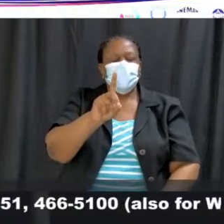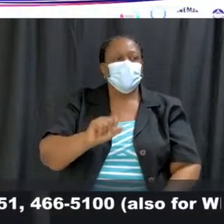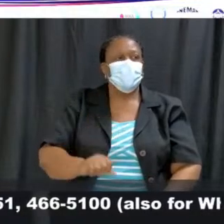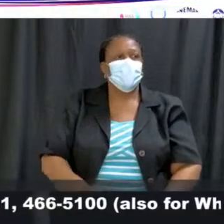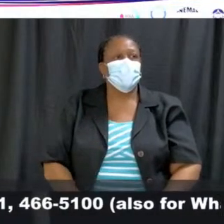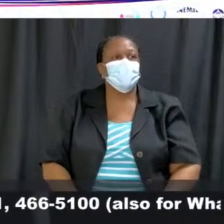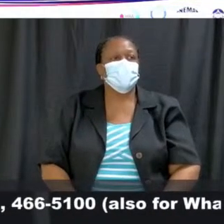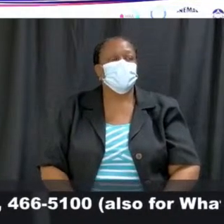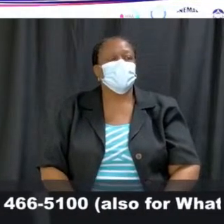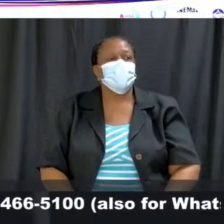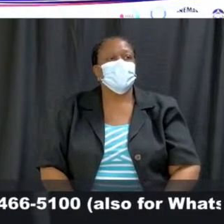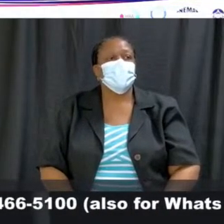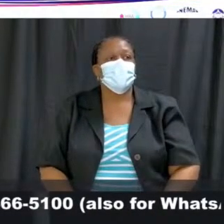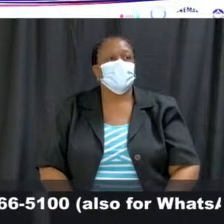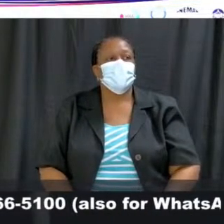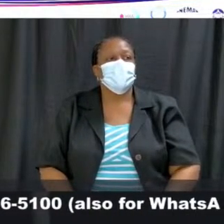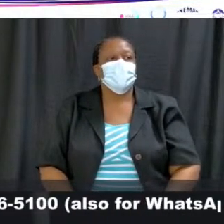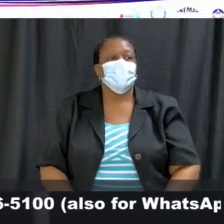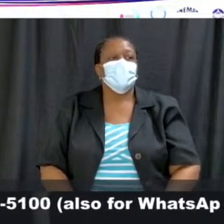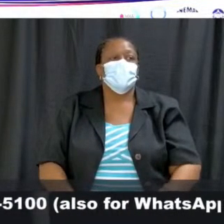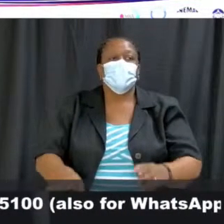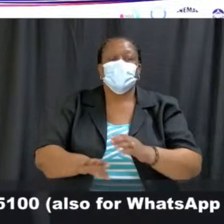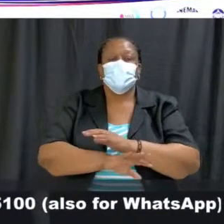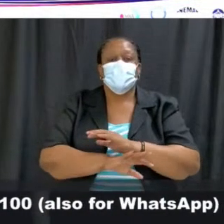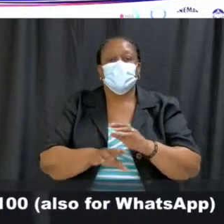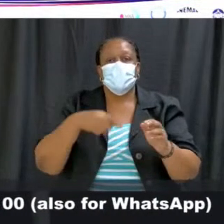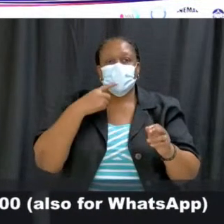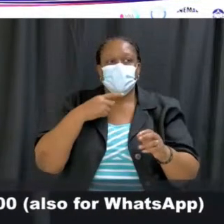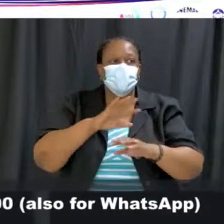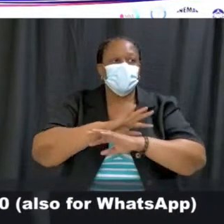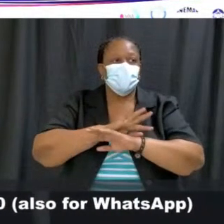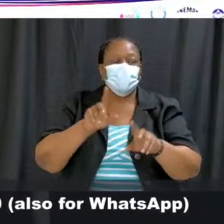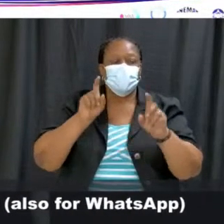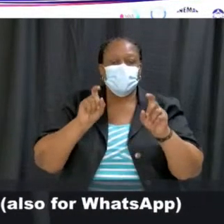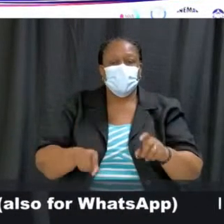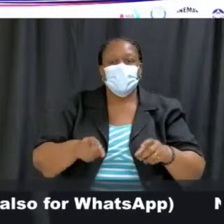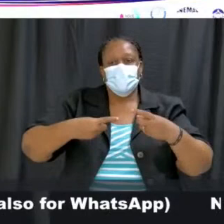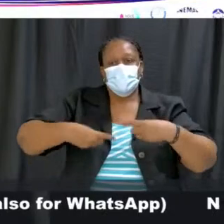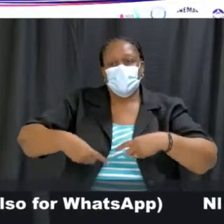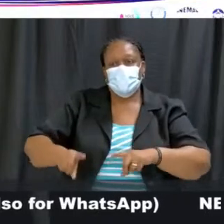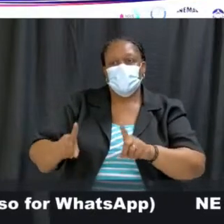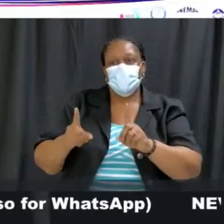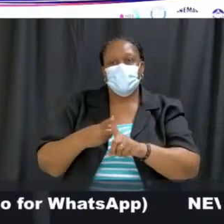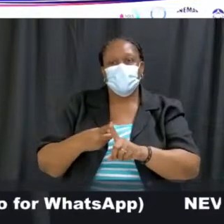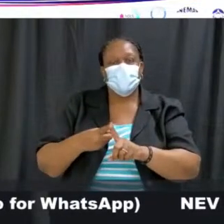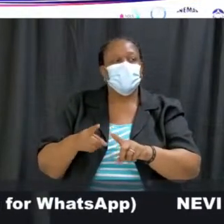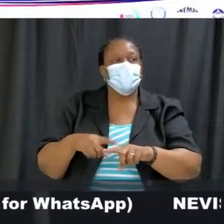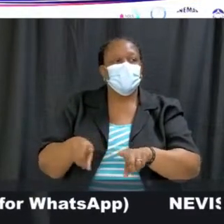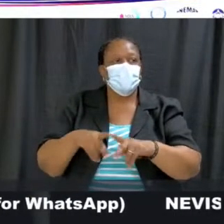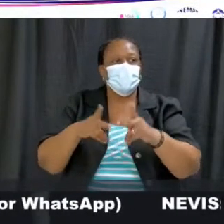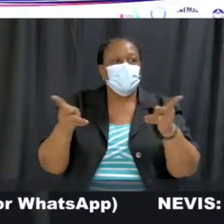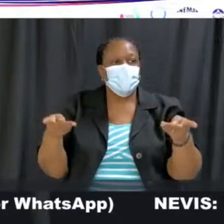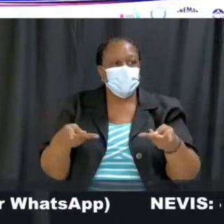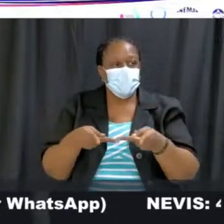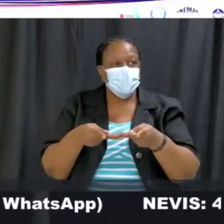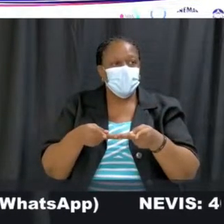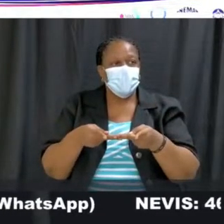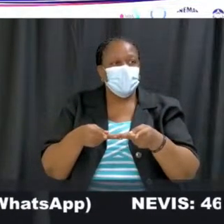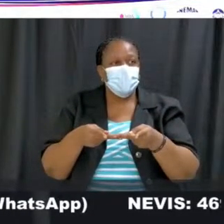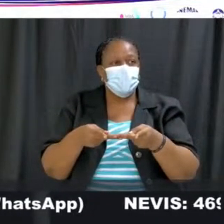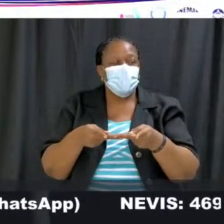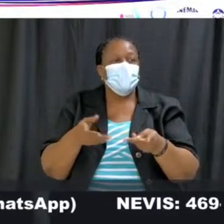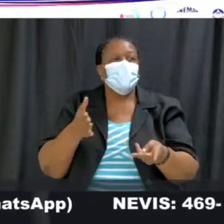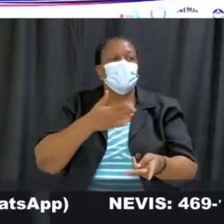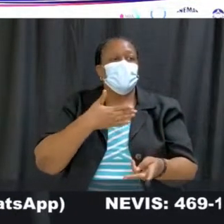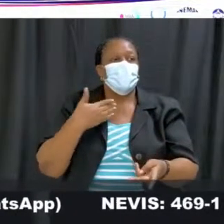for them to go to the facilities. However, I am sure there are individuals who would have attempted to pull down their